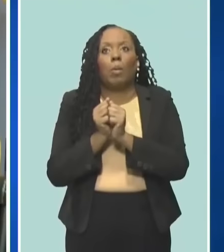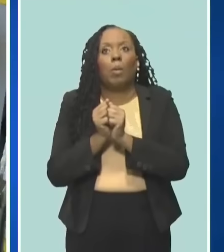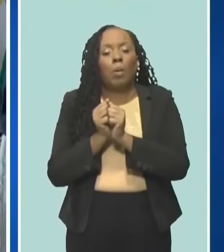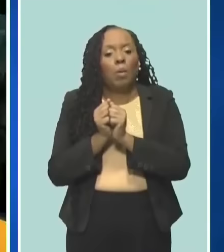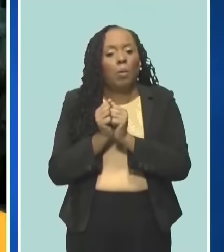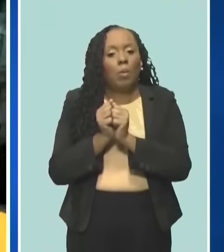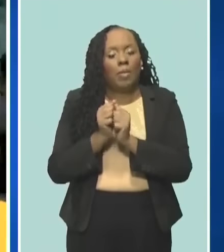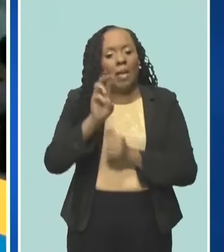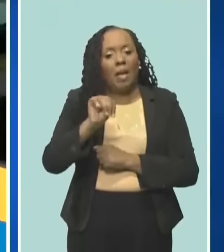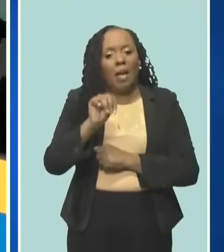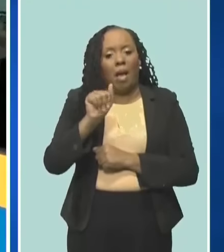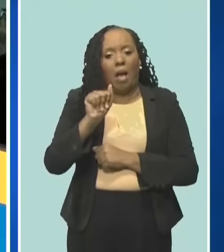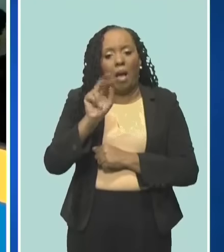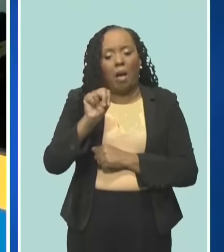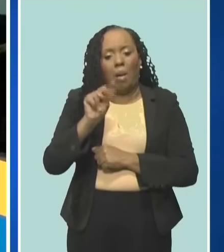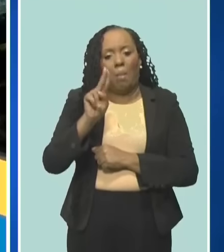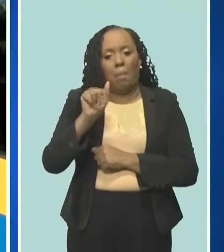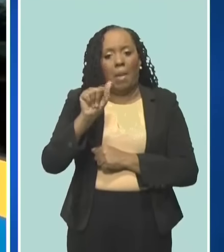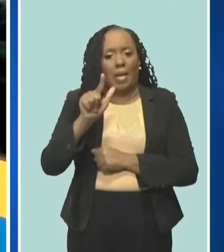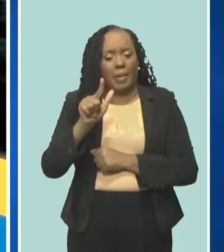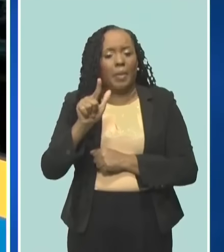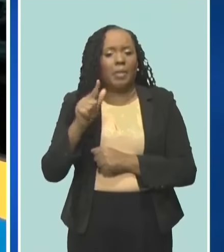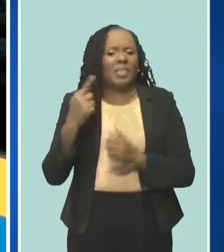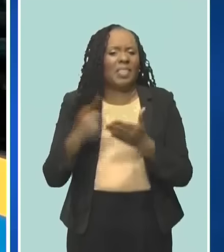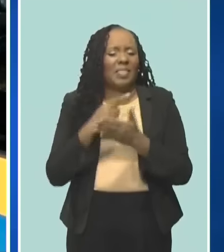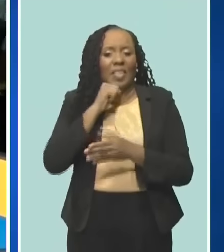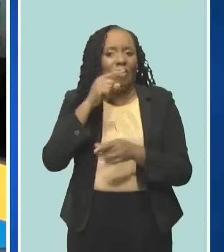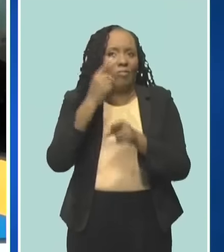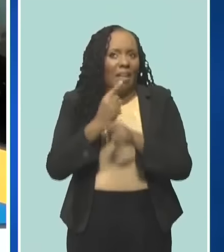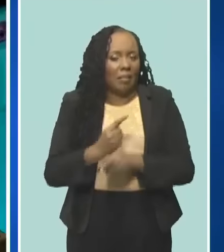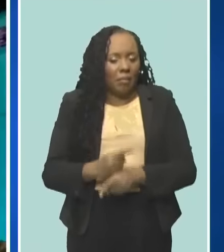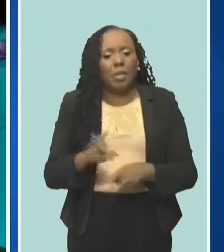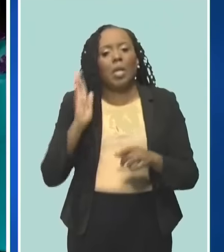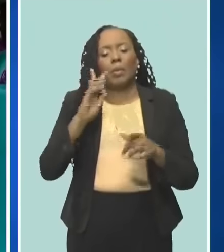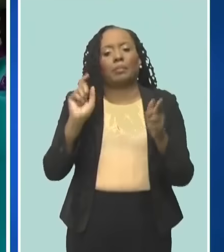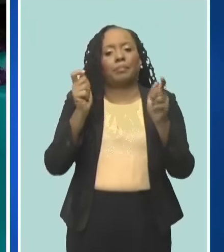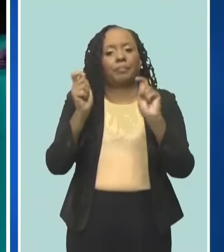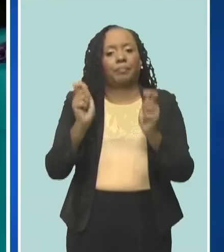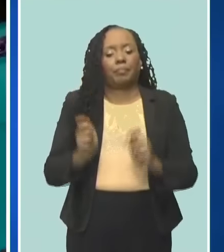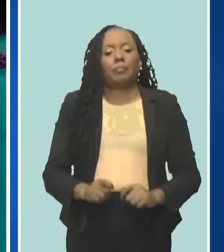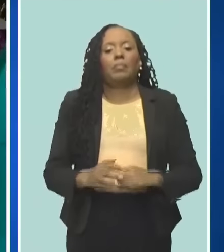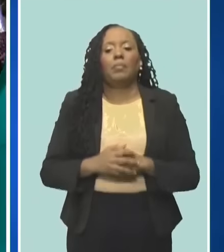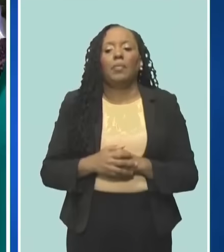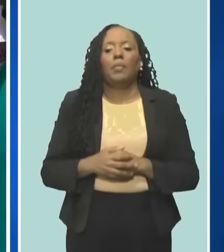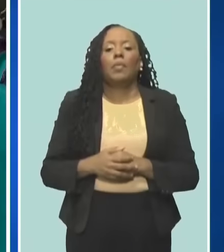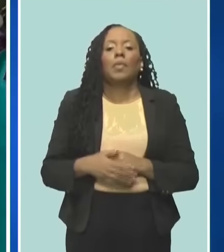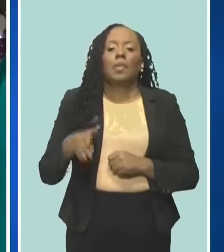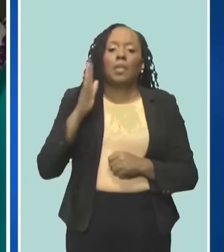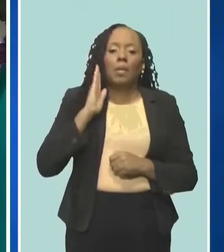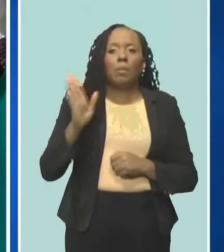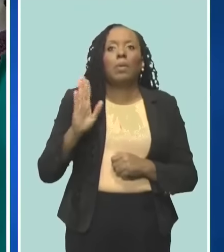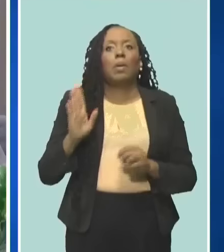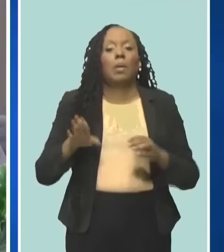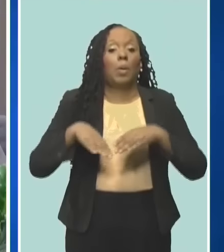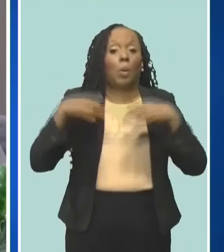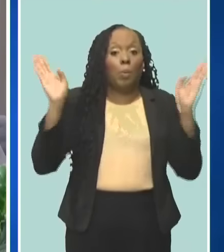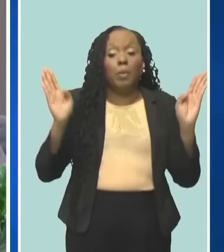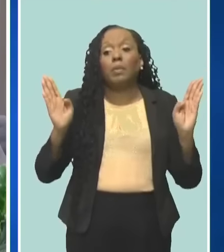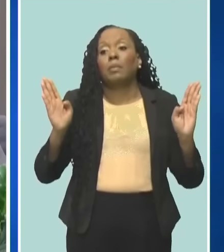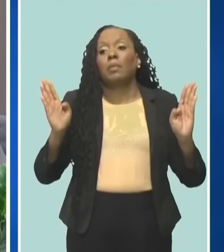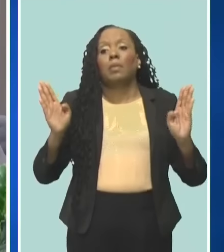intervention, which cannot be right sometimes. We'll work with all of our kinks, and January 1, we'll be able to open it then to